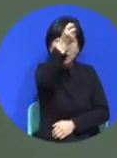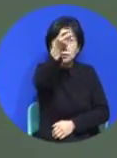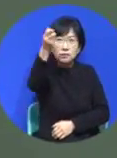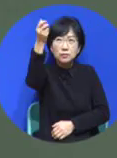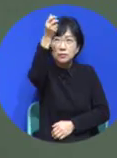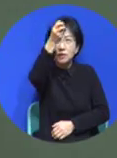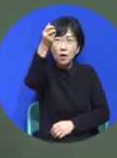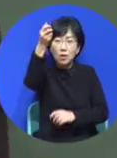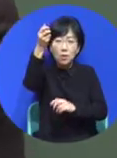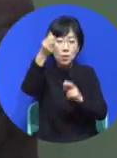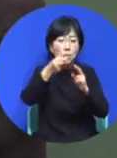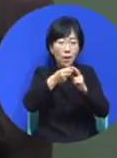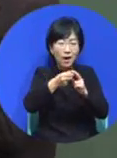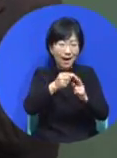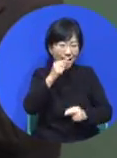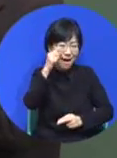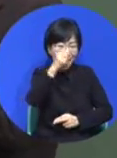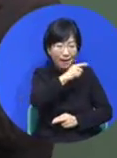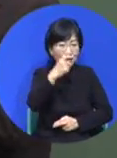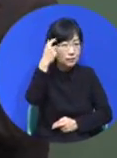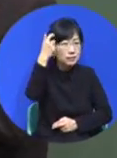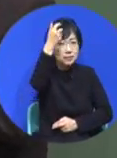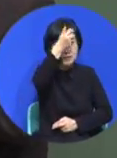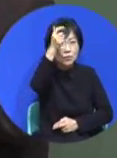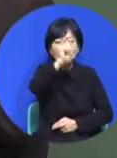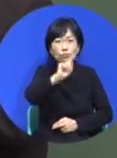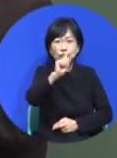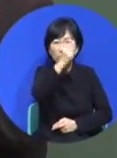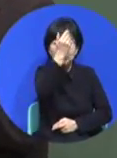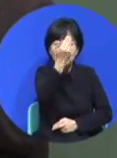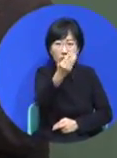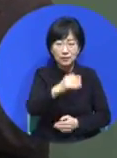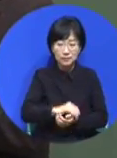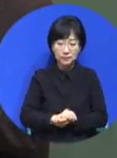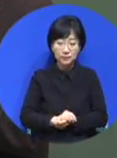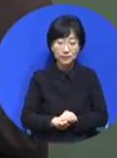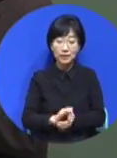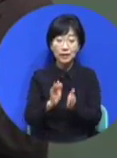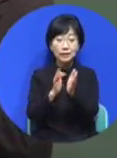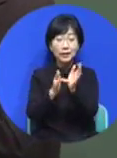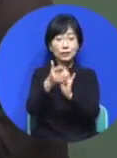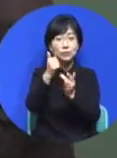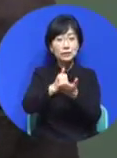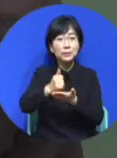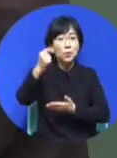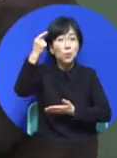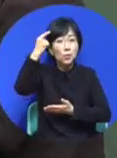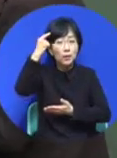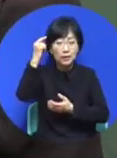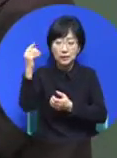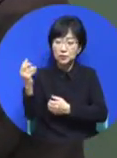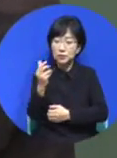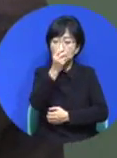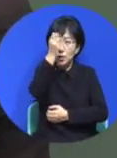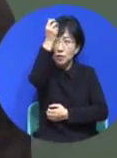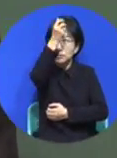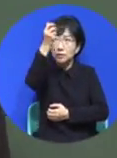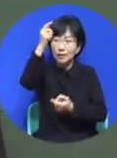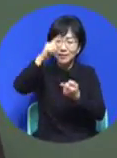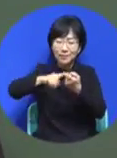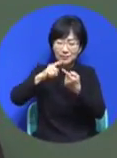And what is the work of the Holy Spirit and the work of the evil spirit? Why did Jesus speak about the Holy